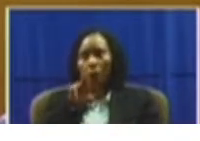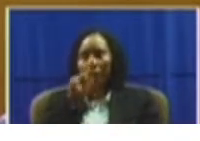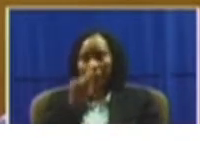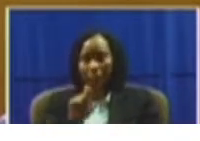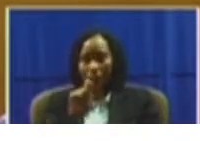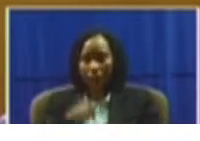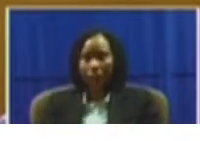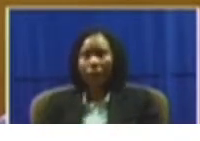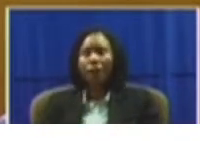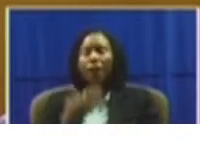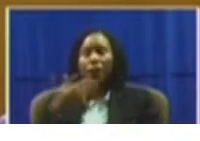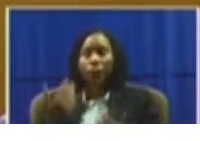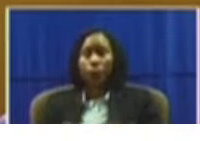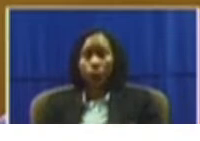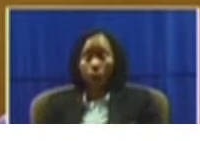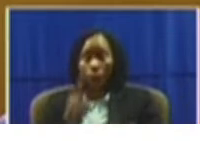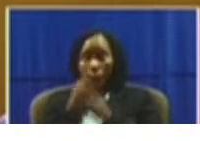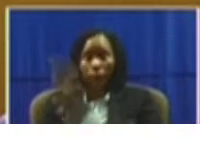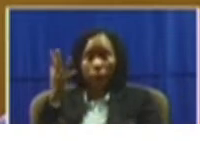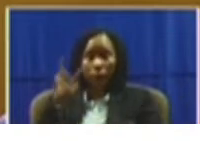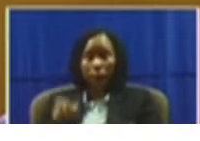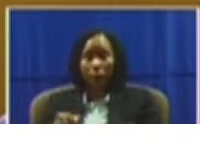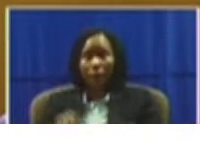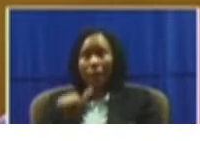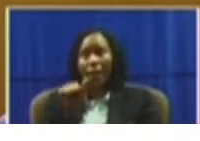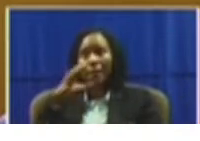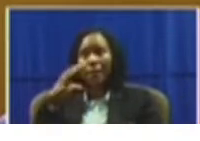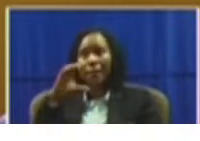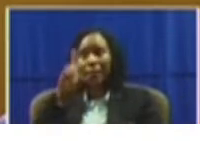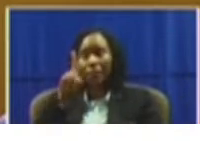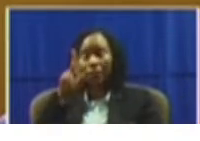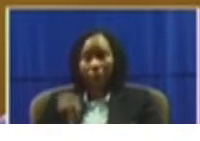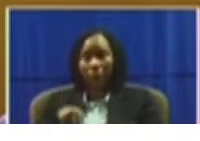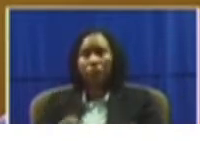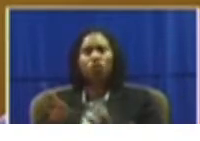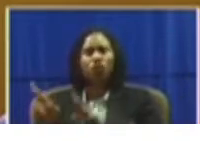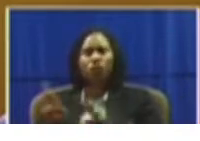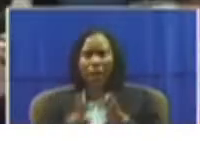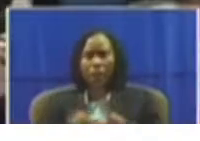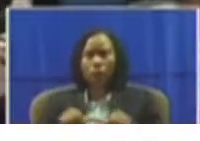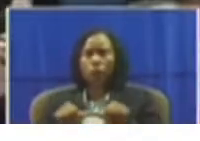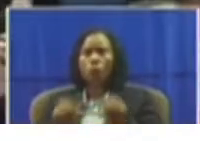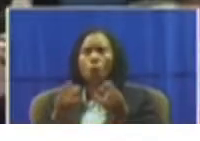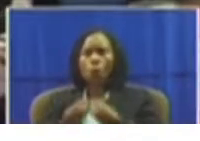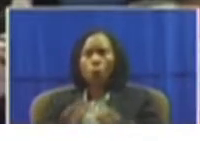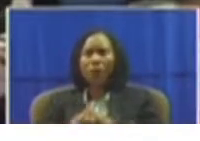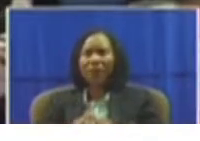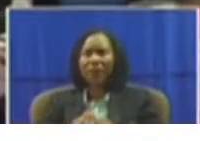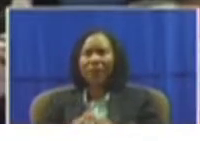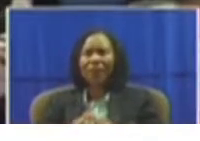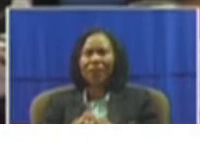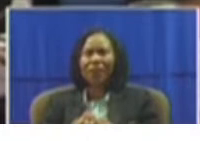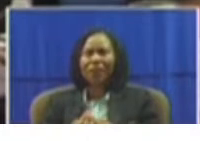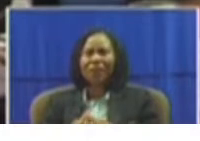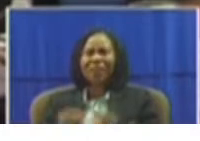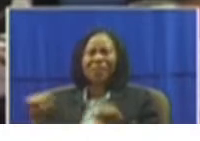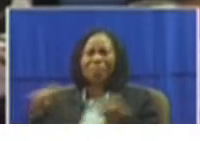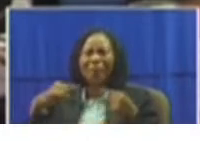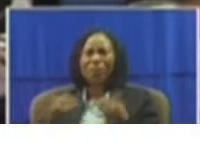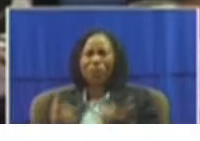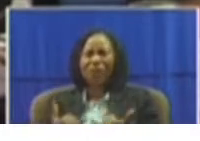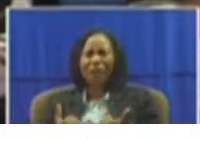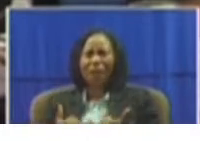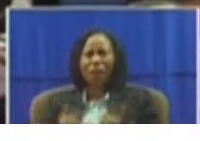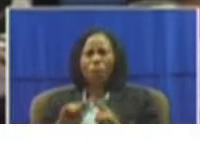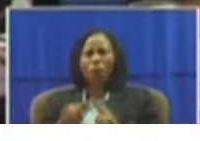Honourable Speaker, the ACDP is ready to continue with the debate today as everybody else is. Point of order, Speaker. Point of order having